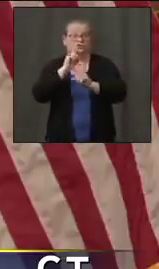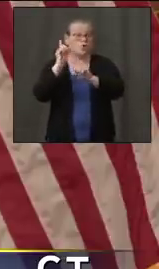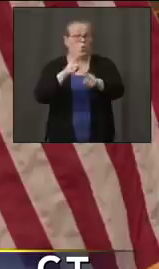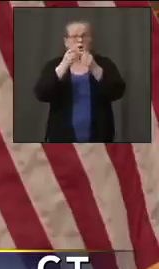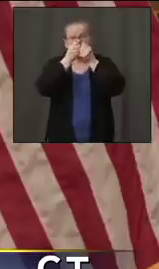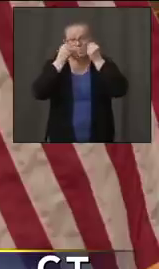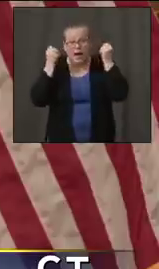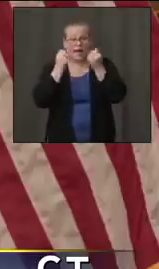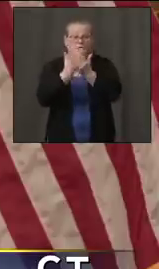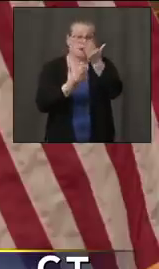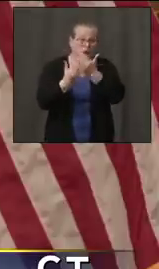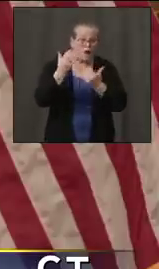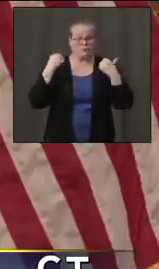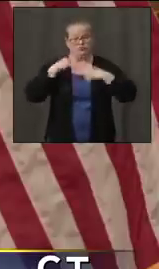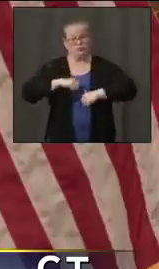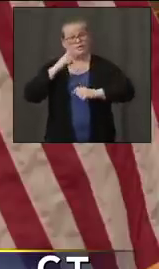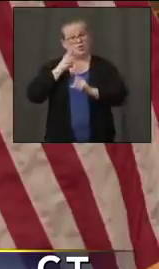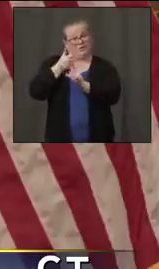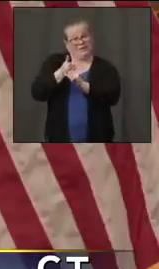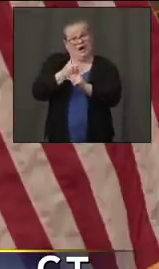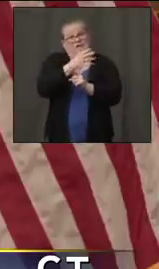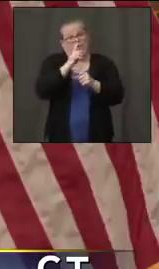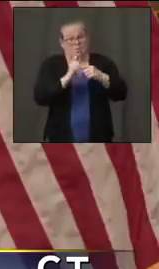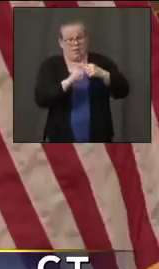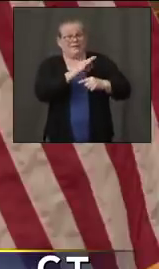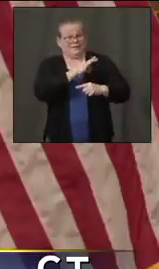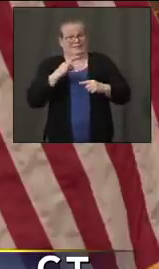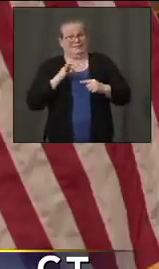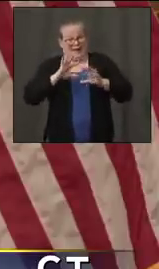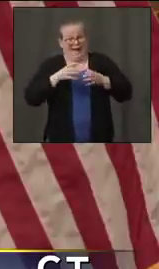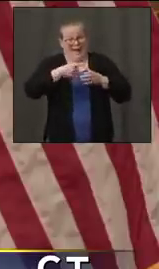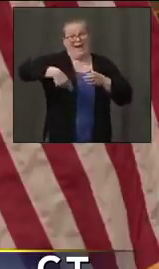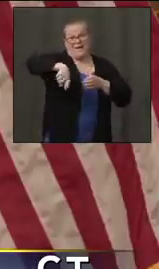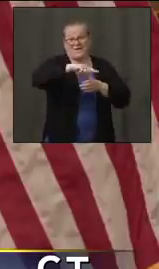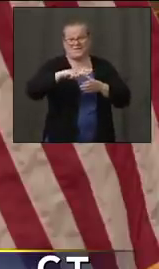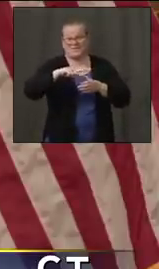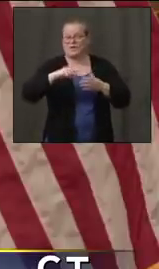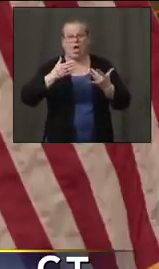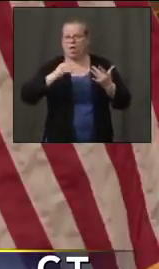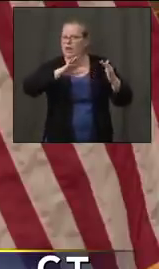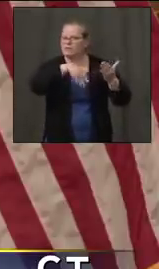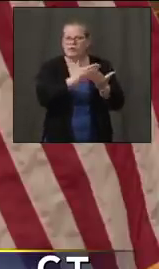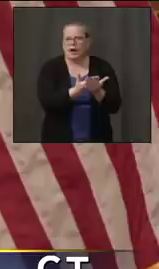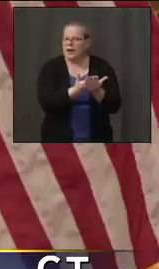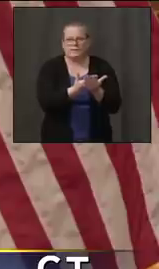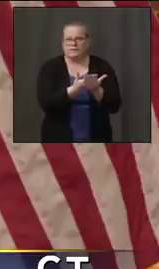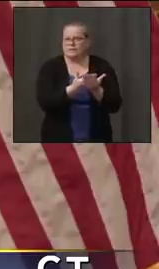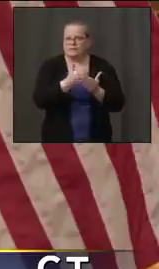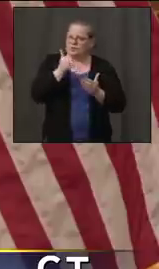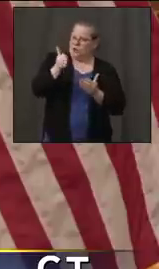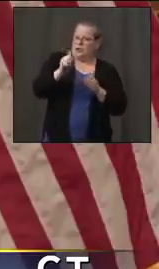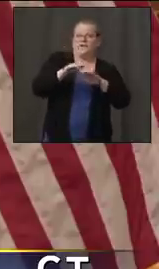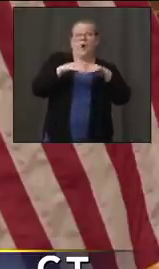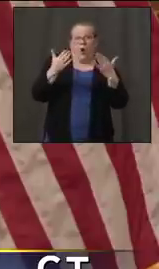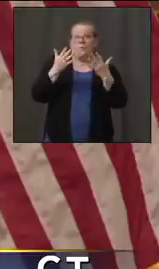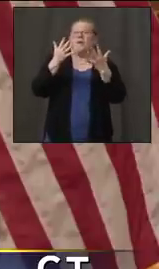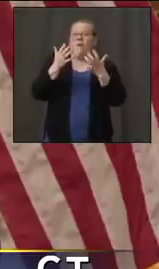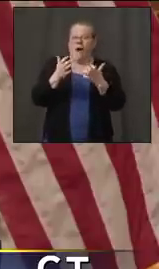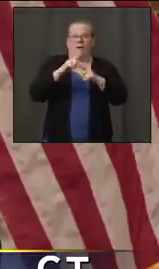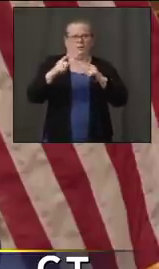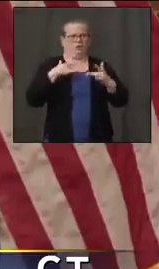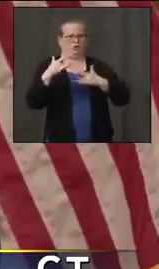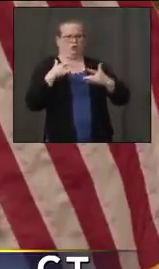receive it, and she is extremely concerned about opening. So the governor